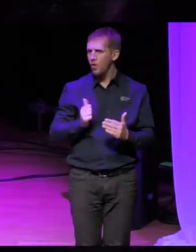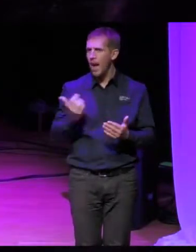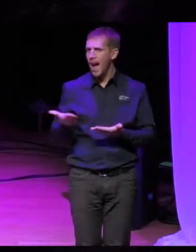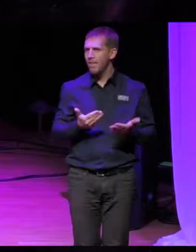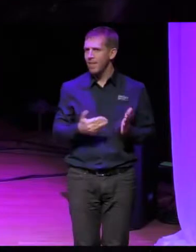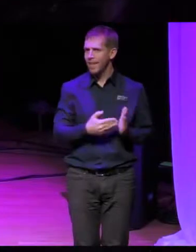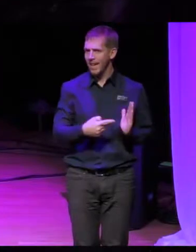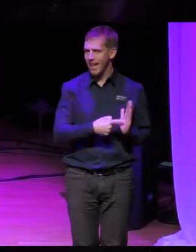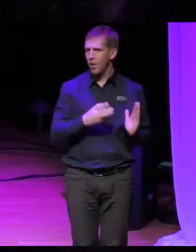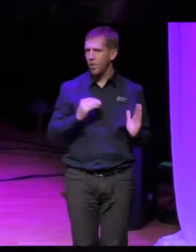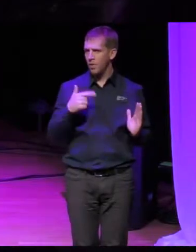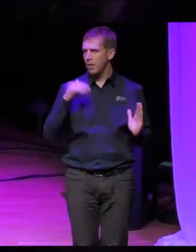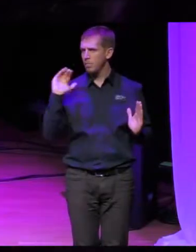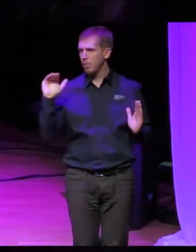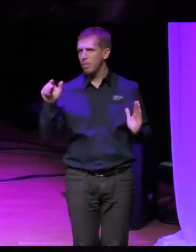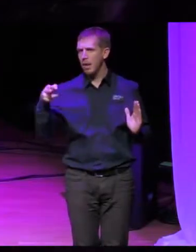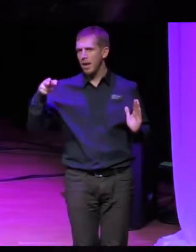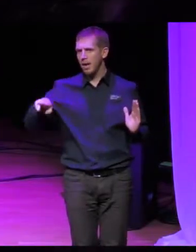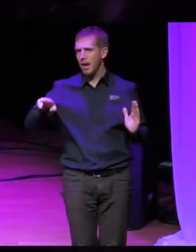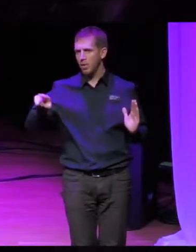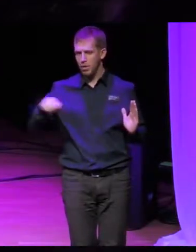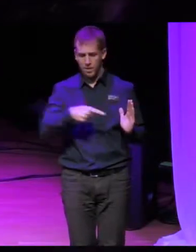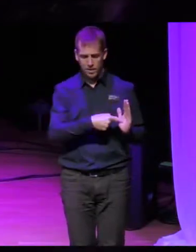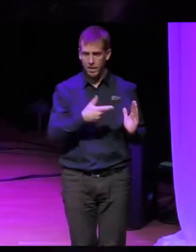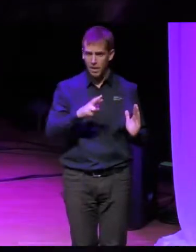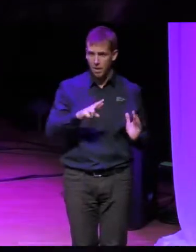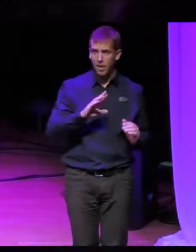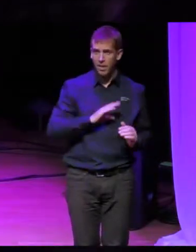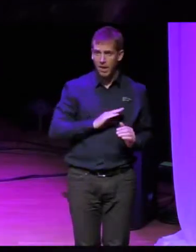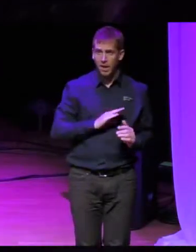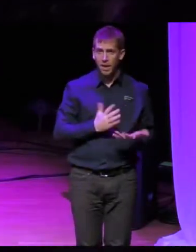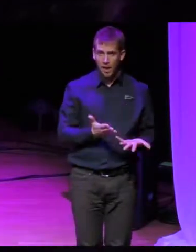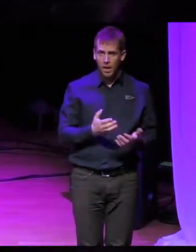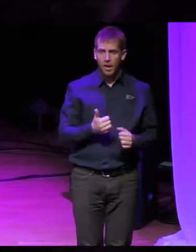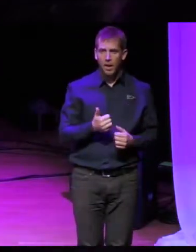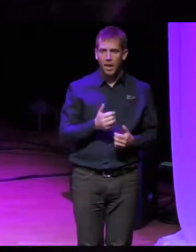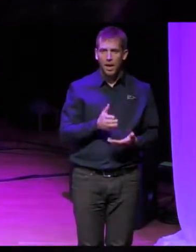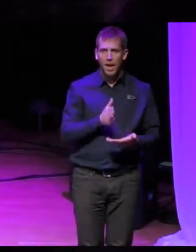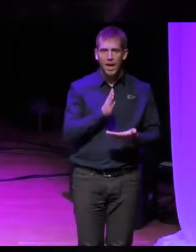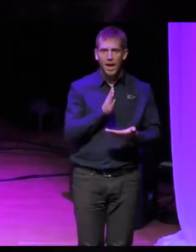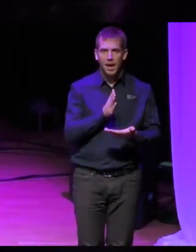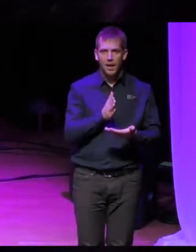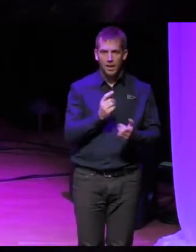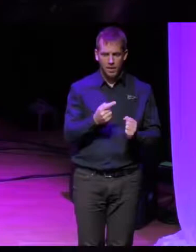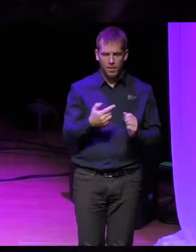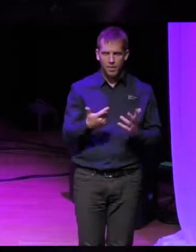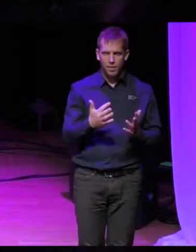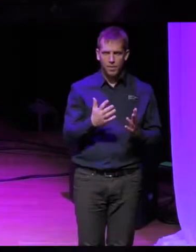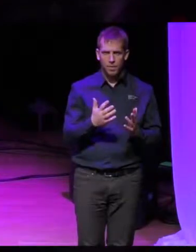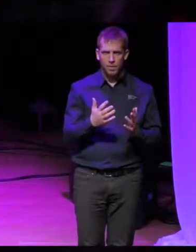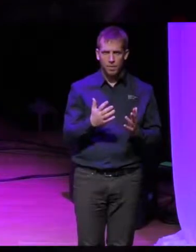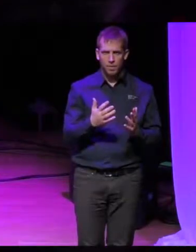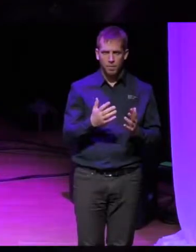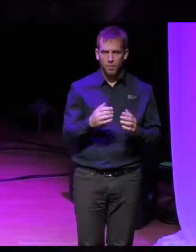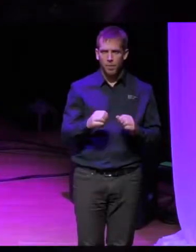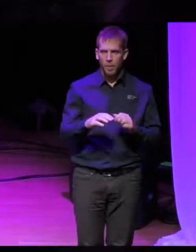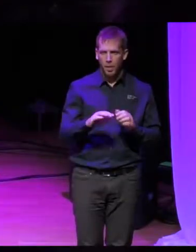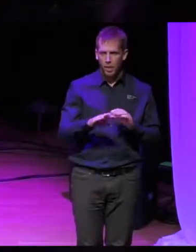States. We have a Bill of Rights in the Constitution, and there are certain key amendments to the